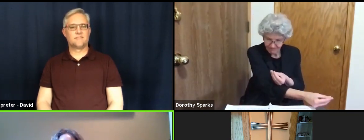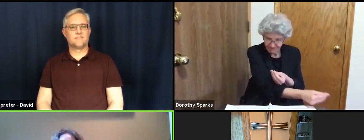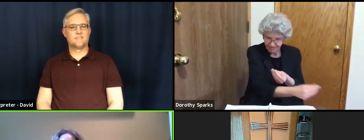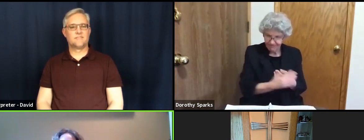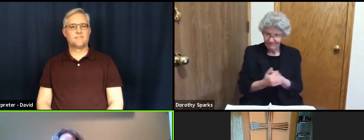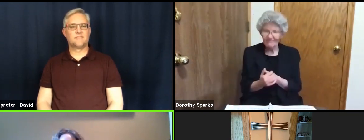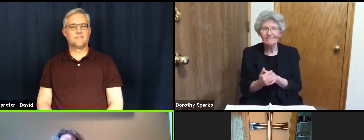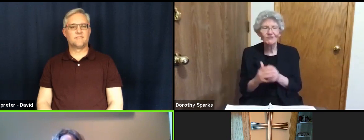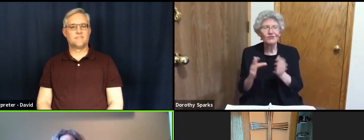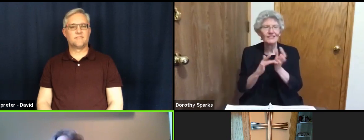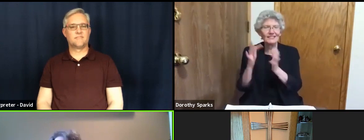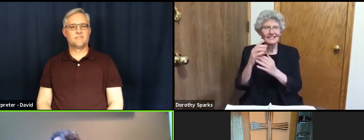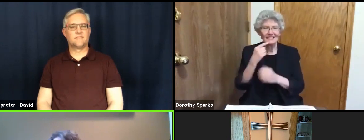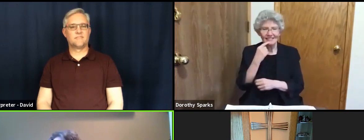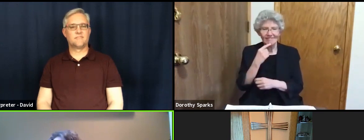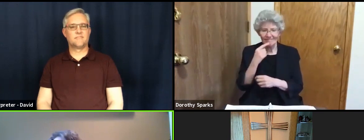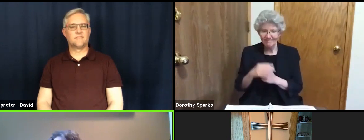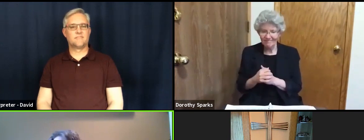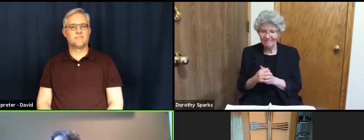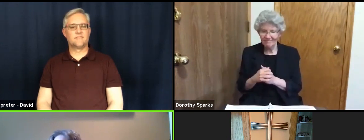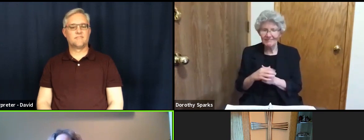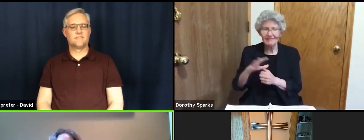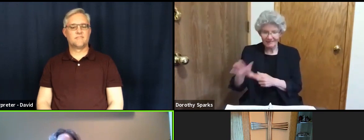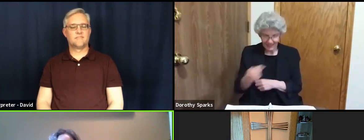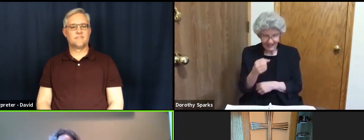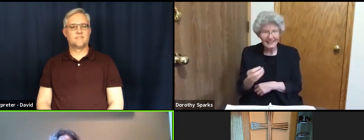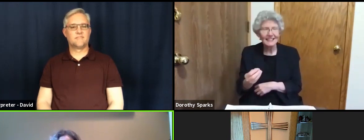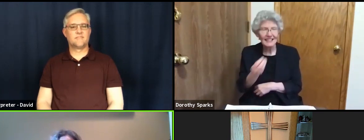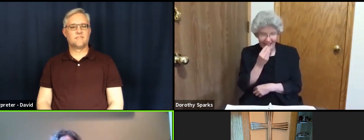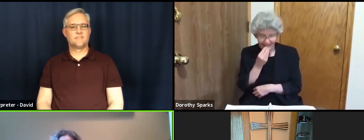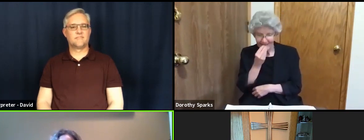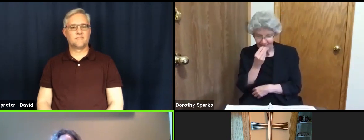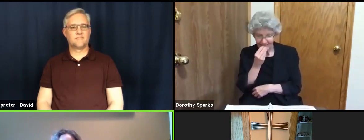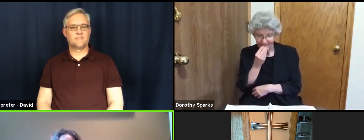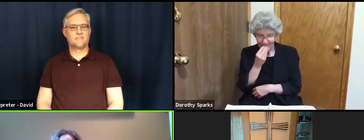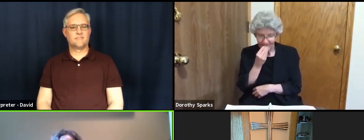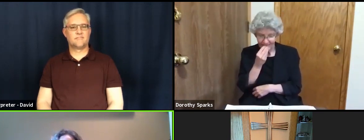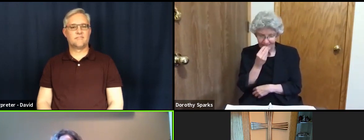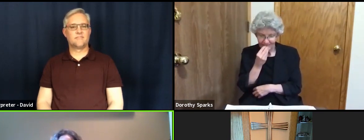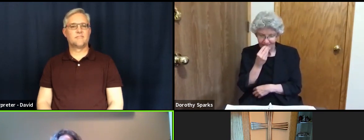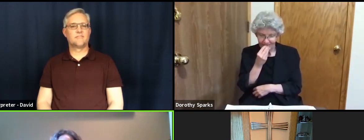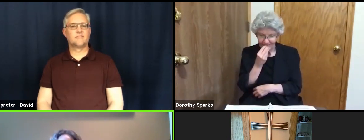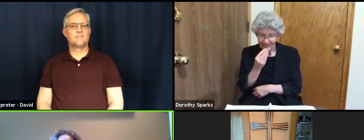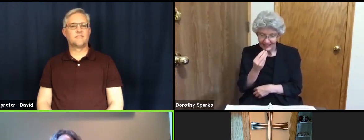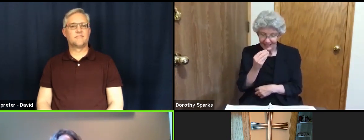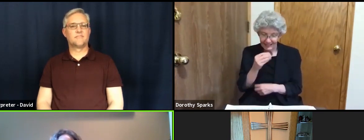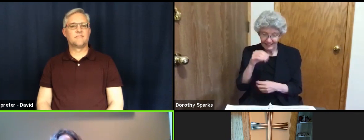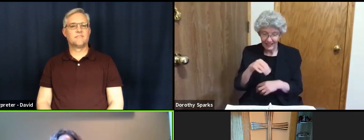broke it, and gave it to his disciples, saying, "Take and eat.